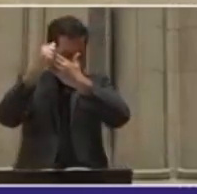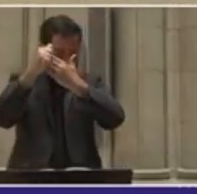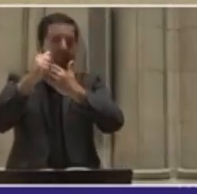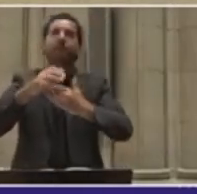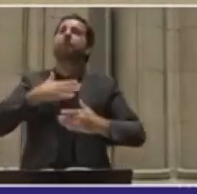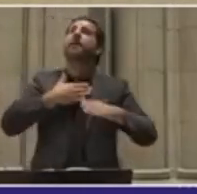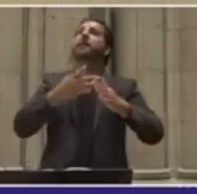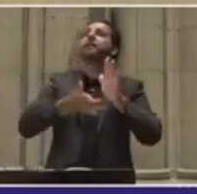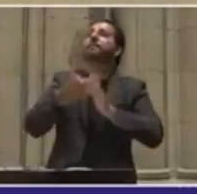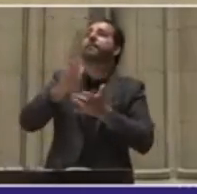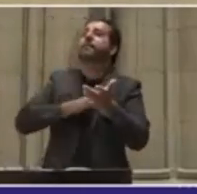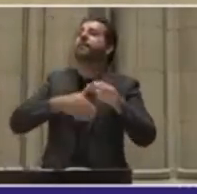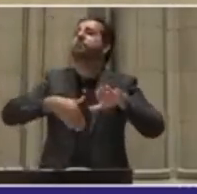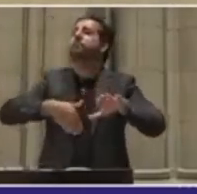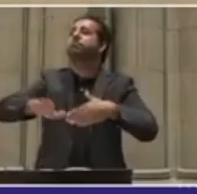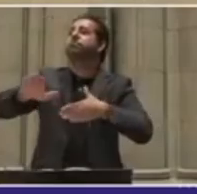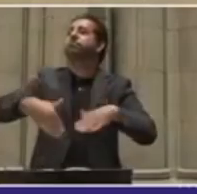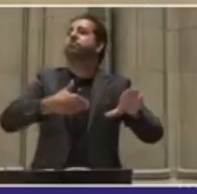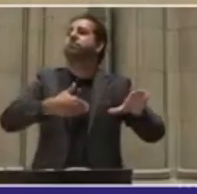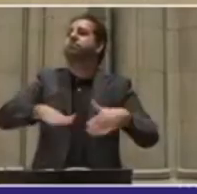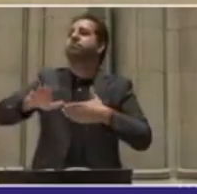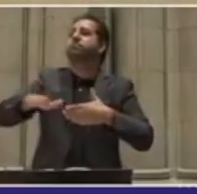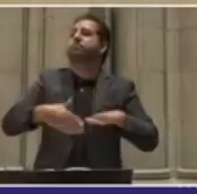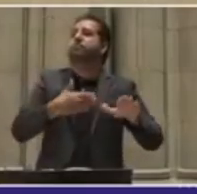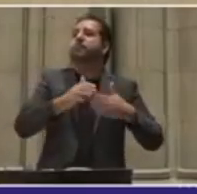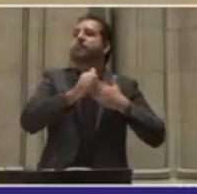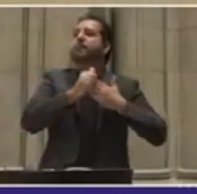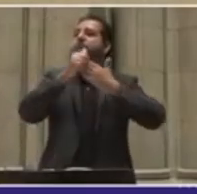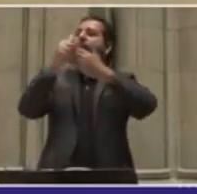Guide my feet.